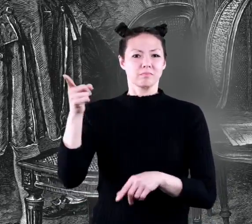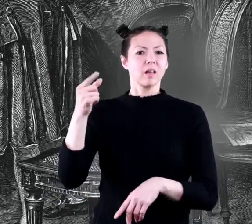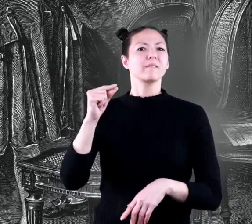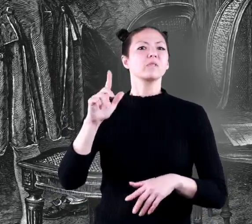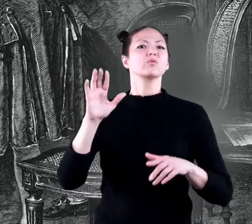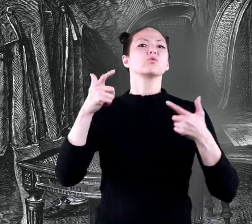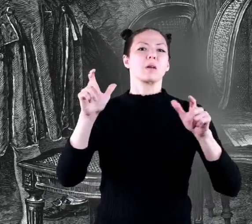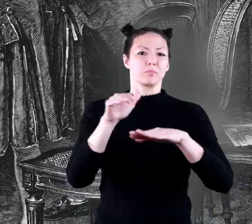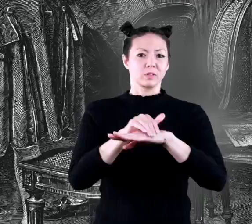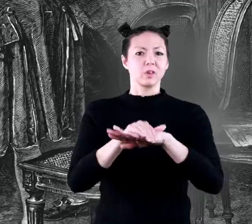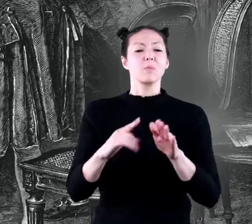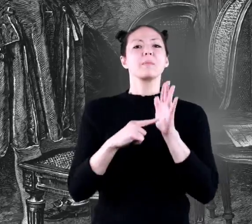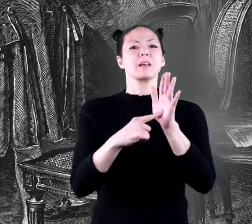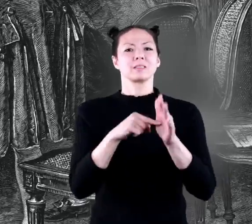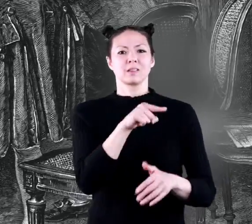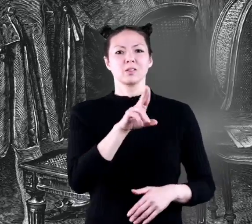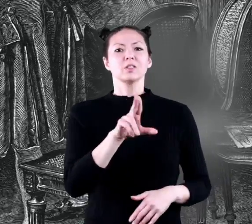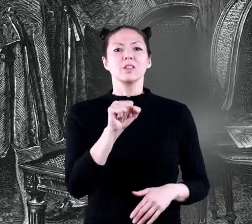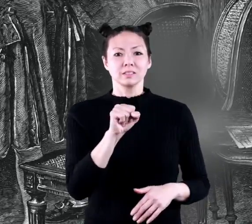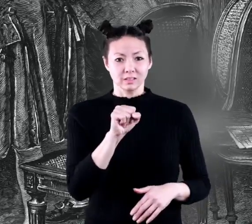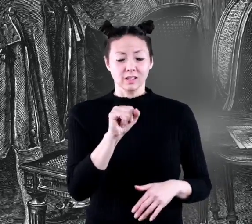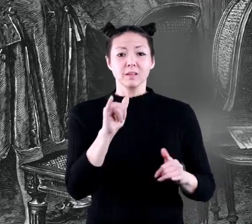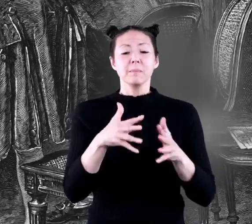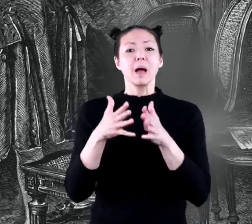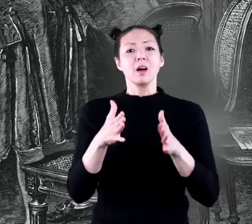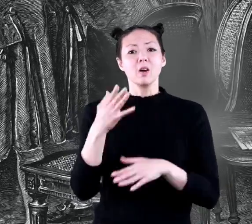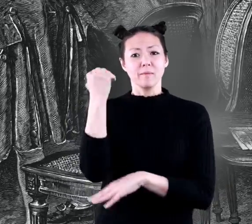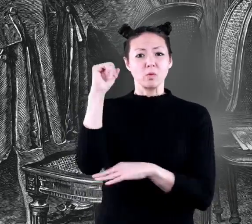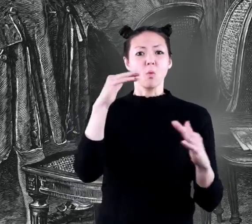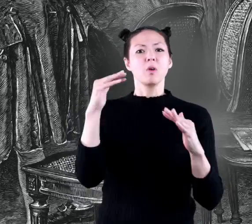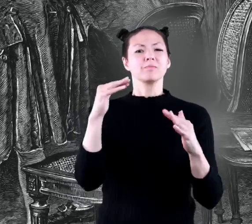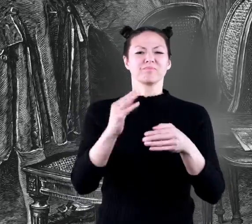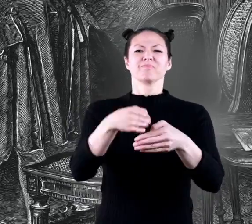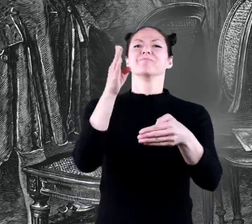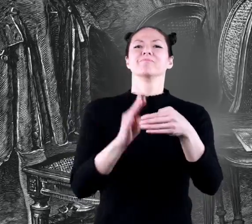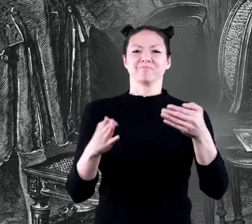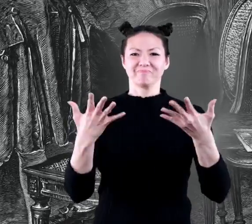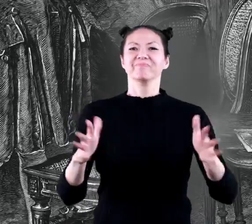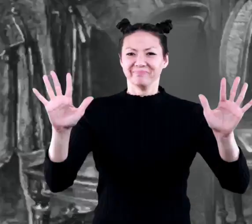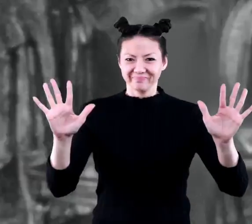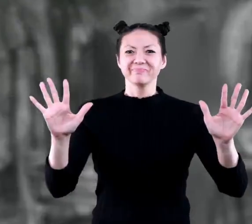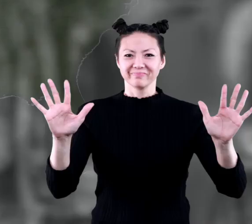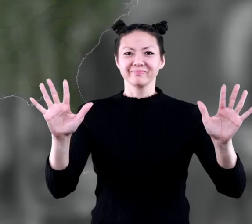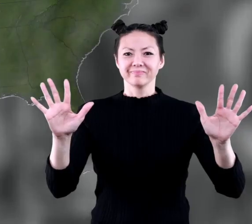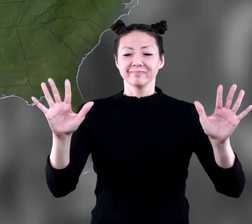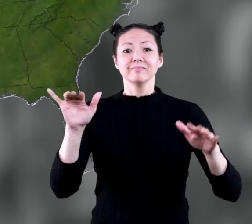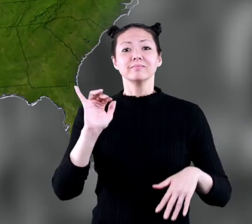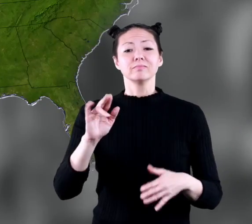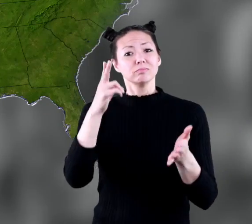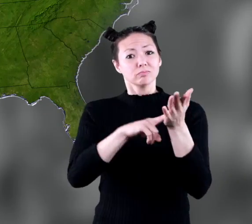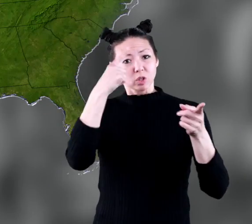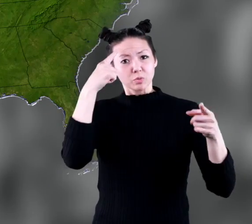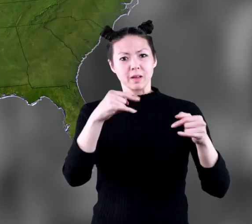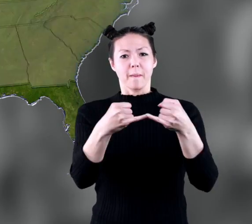Britain and representatives of the United States, the American Revolutionary War officially ended. The